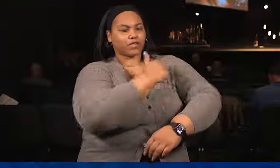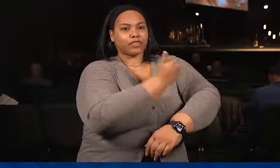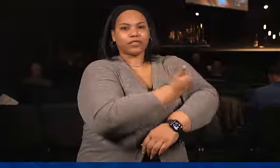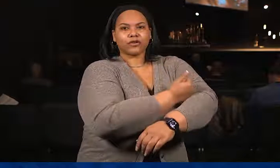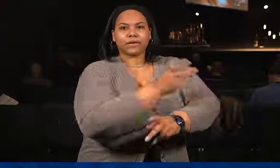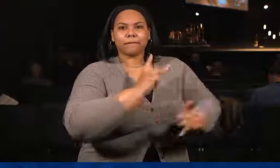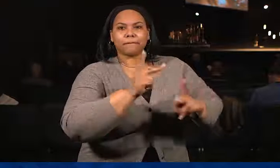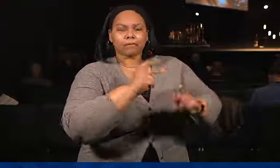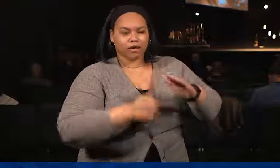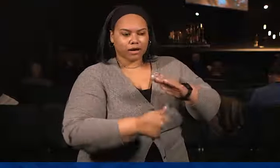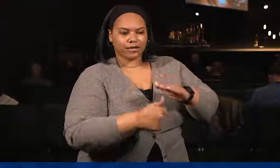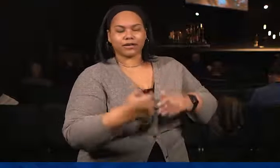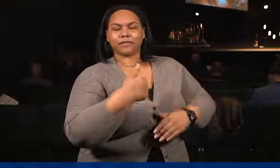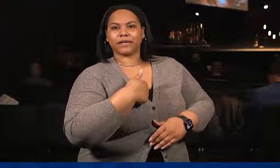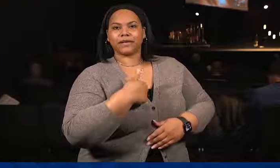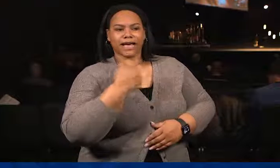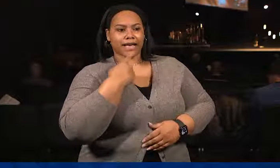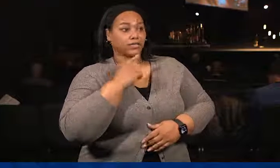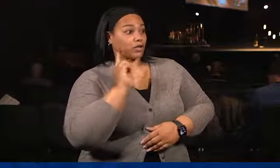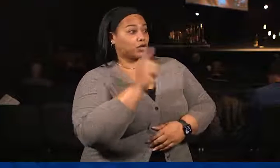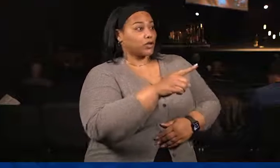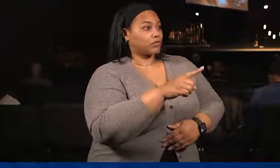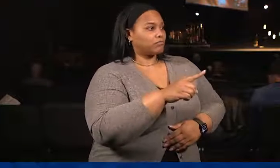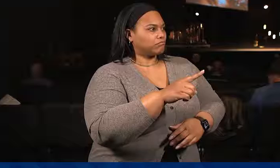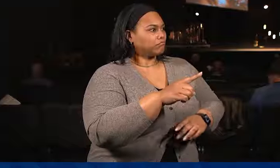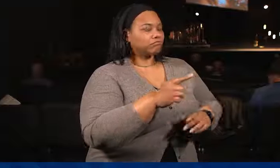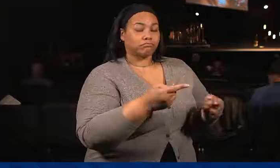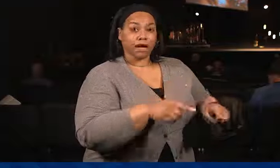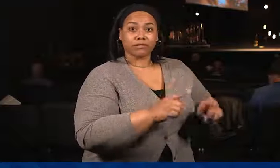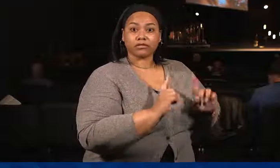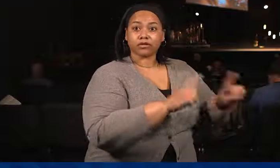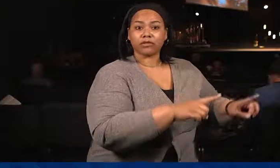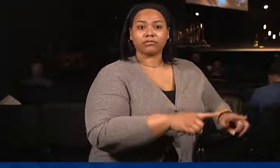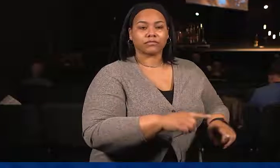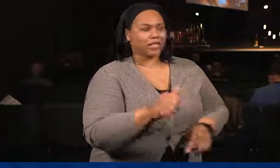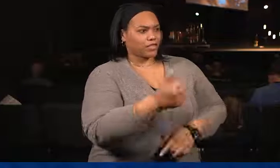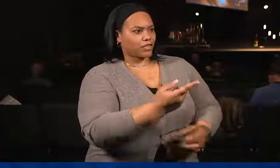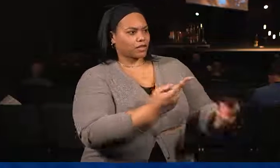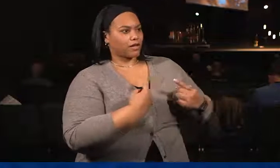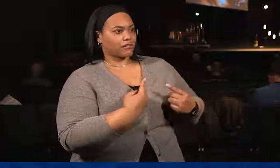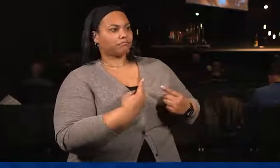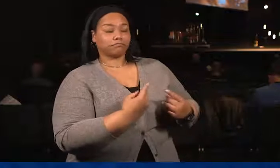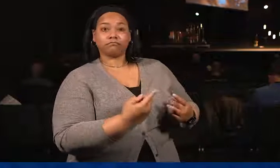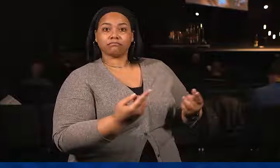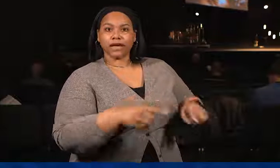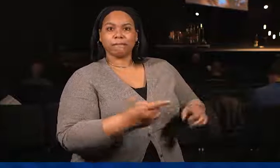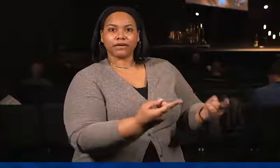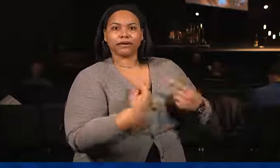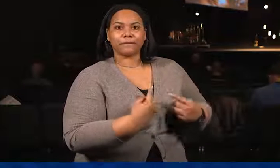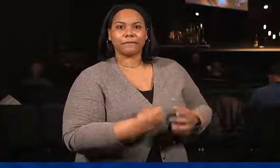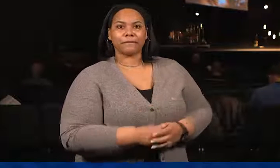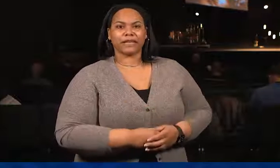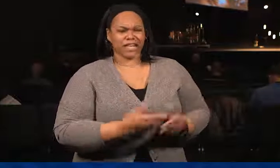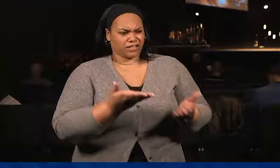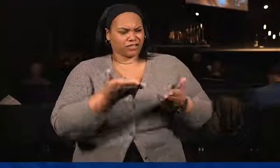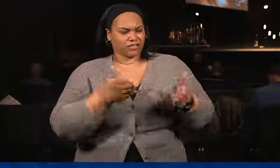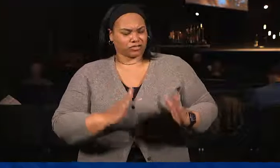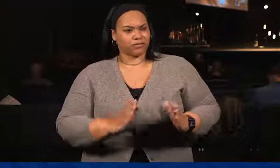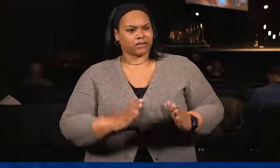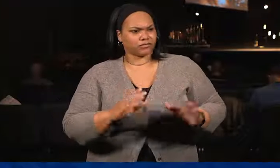me. I tell this one, go, and he goes, and that one, come, and he comes. I say to my servant, do this, and he does